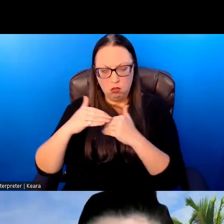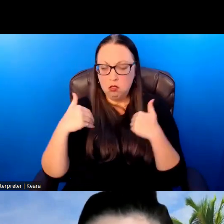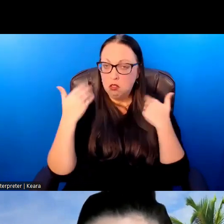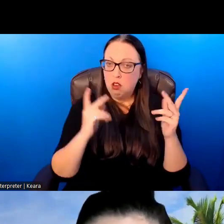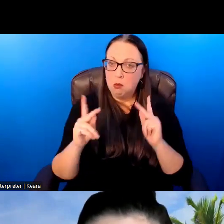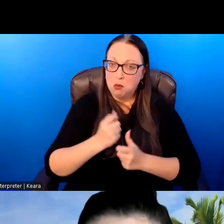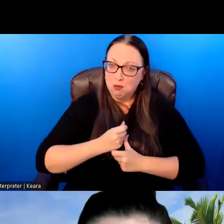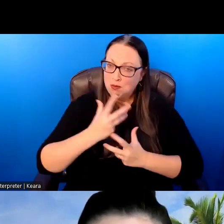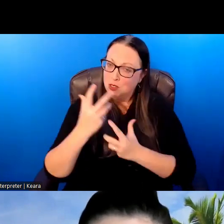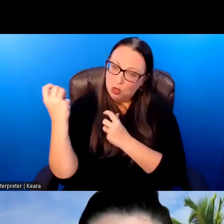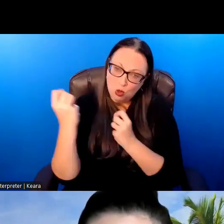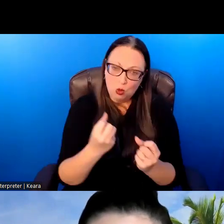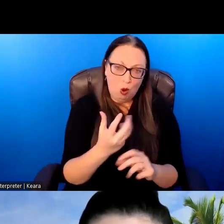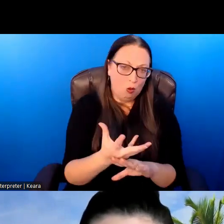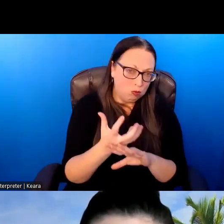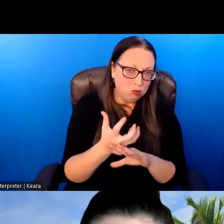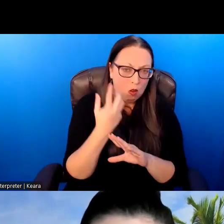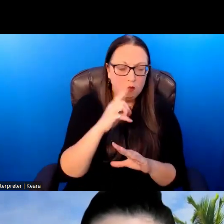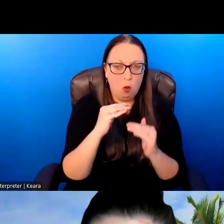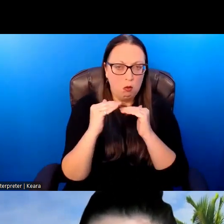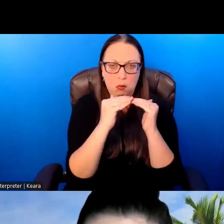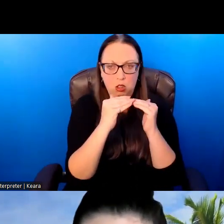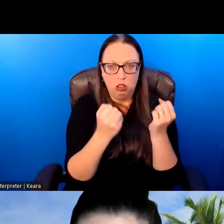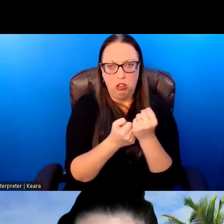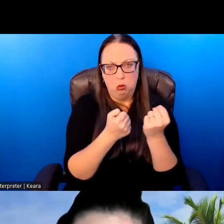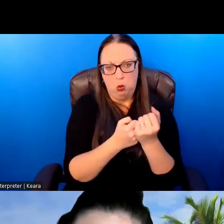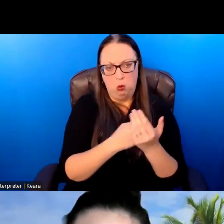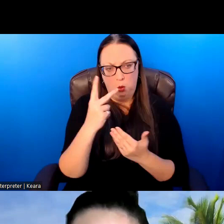express a strong desire for peer support programs.